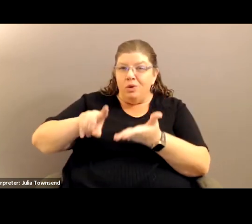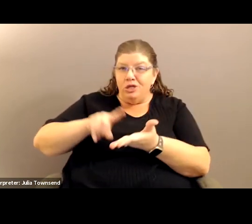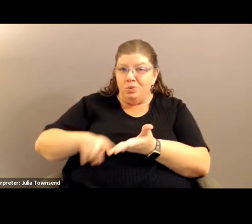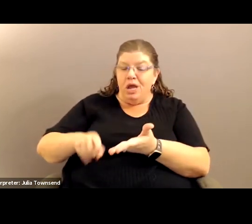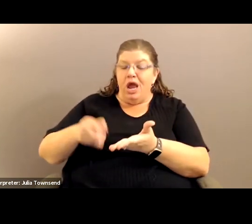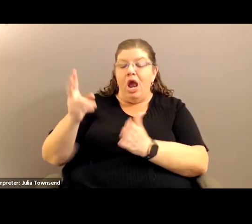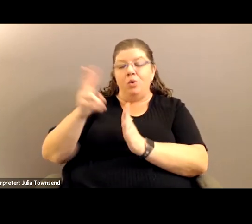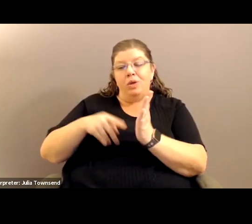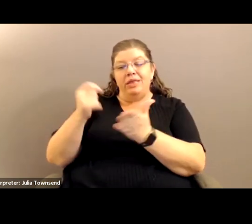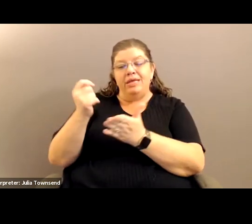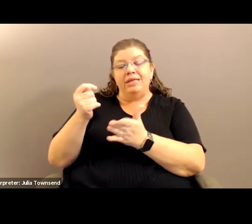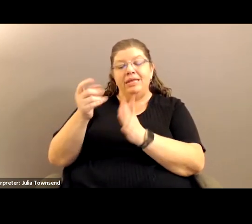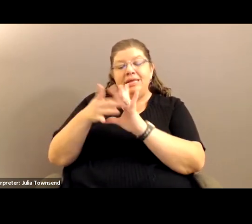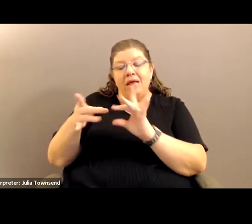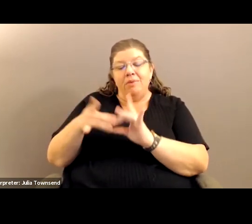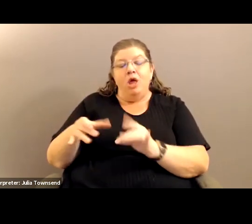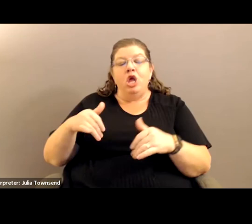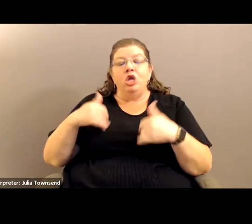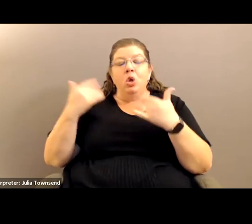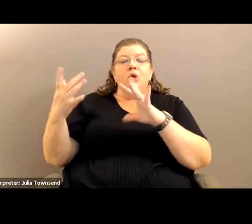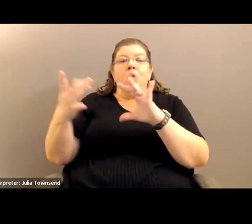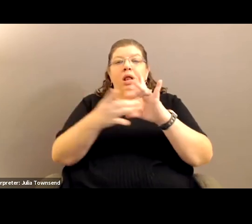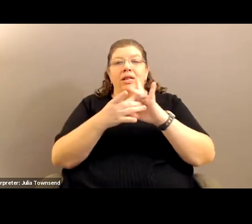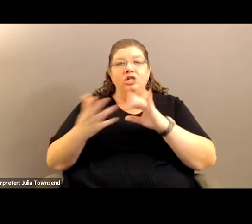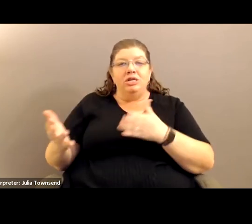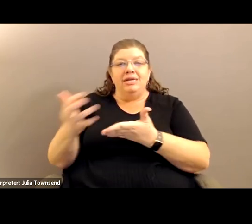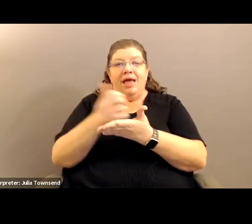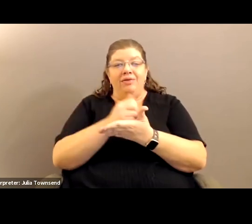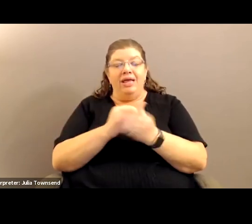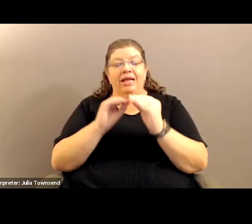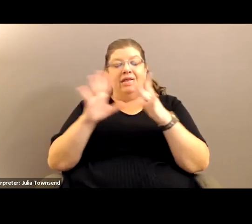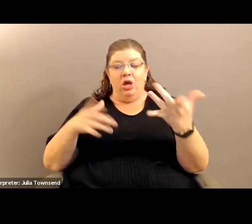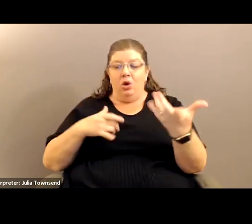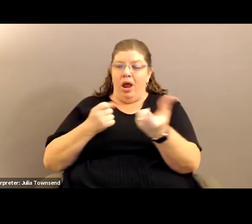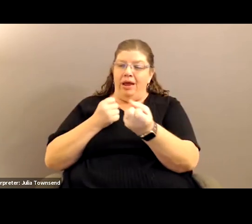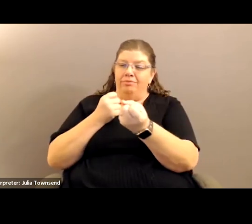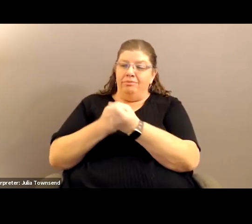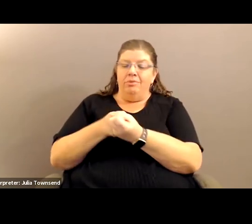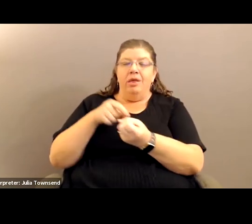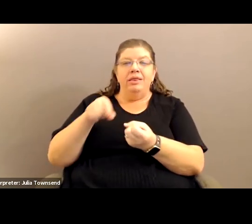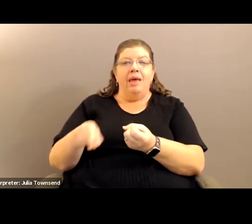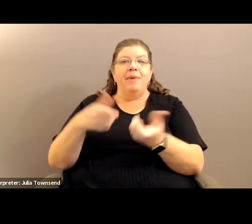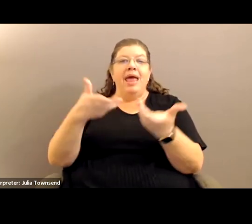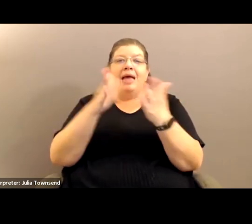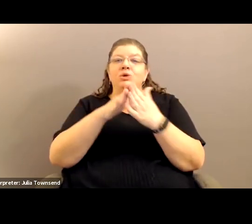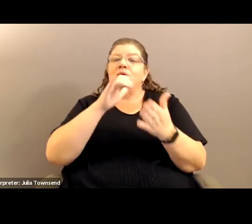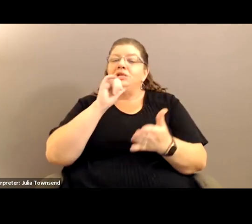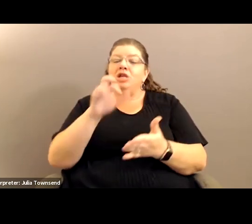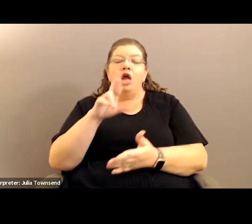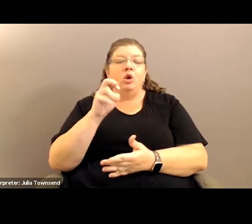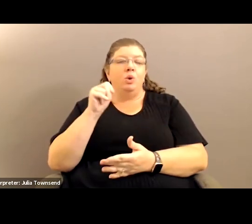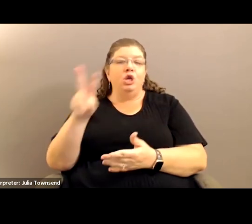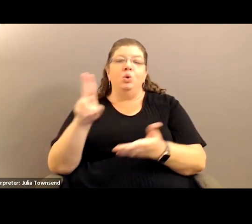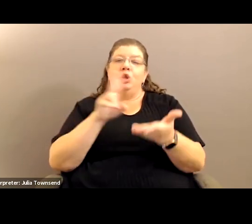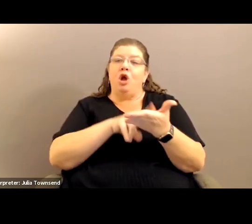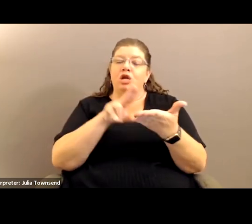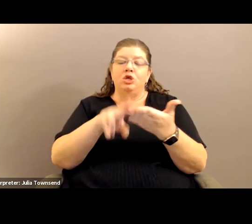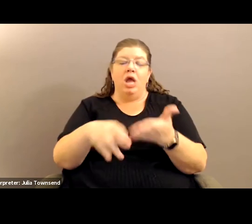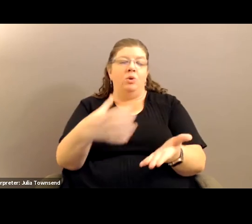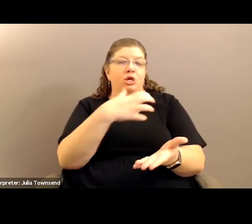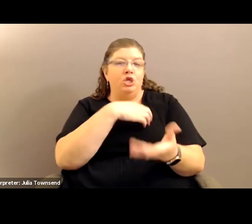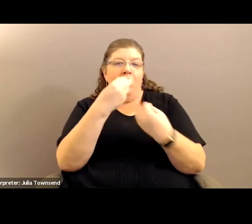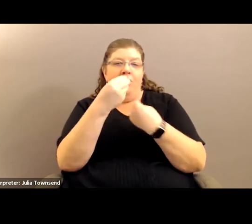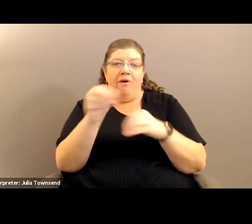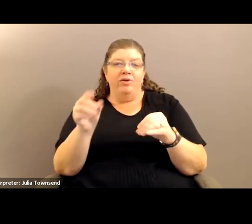testimonies that the youth coalition has gathered it is clear that i stand with the youth coalition and ask you not to renew the contract with the sheriff's office for the police